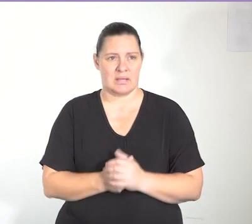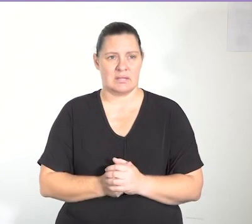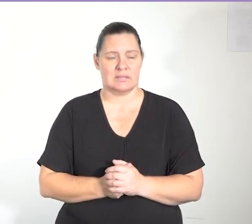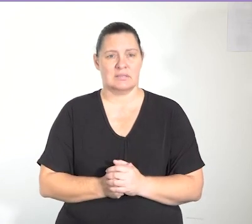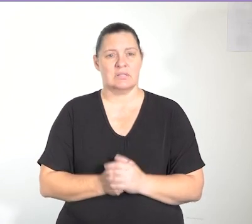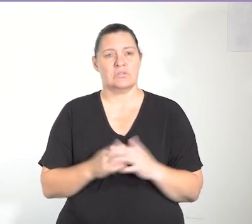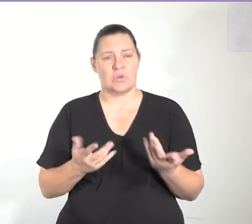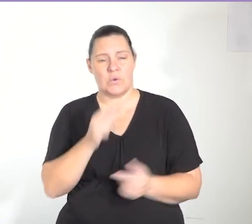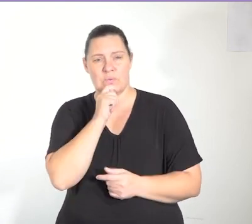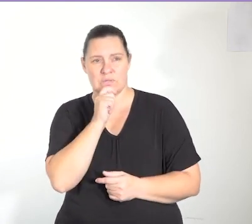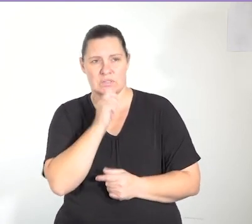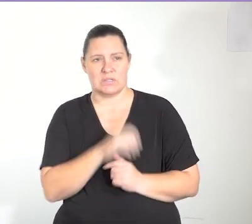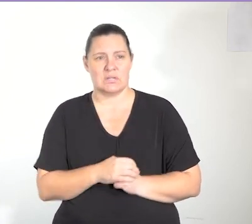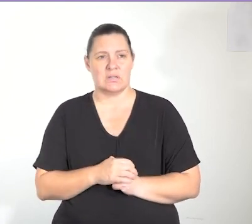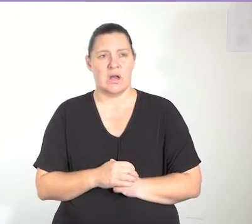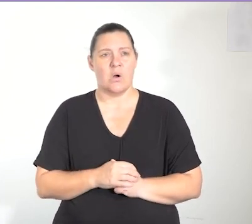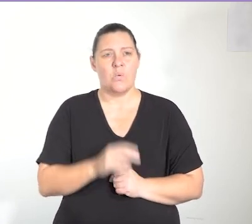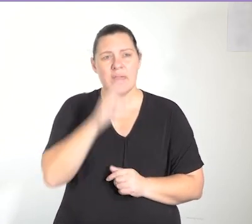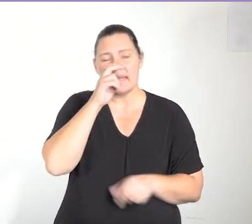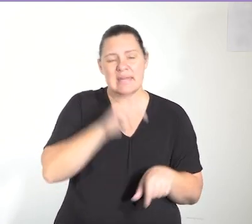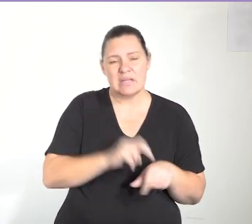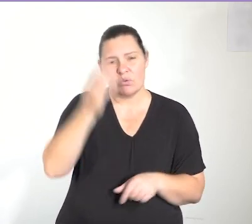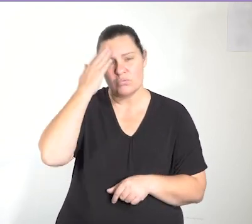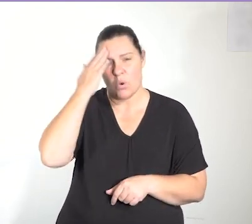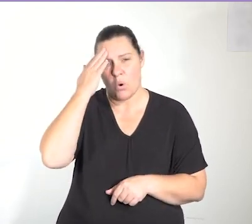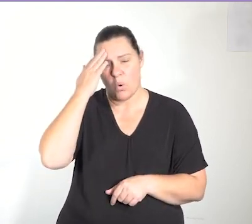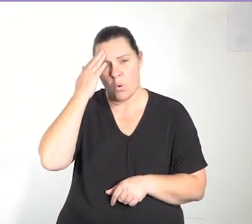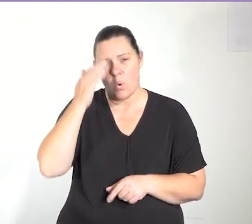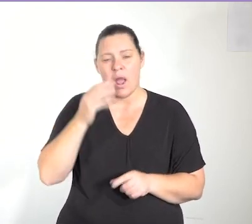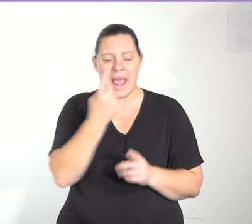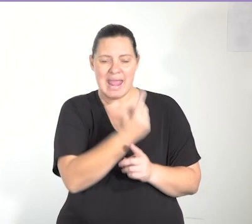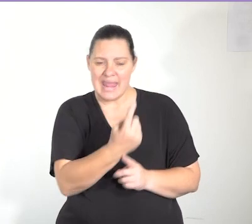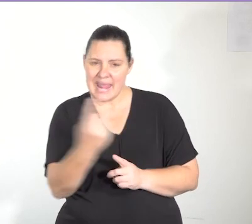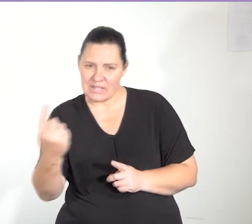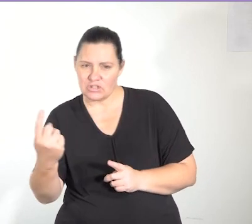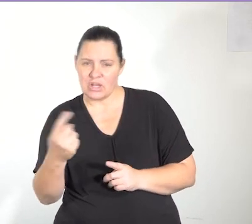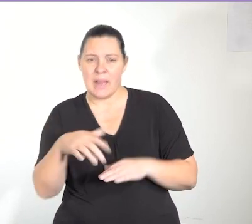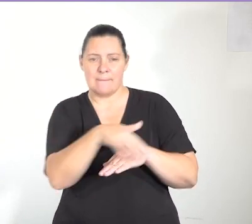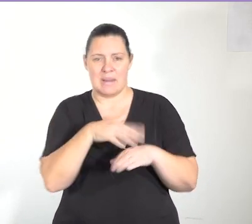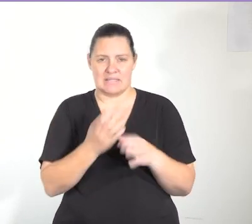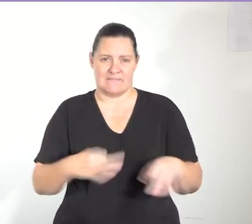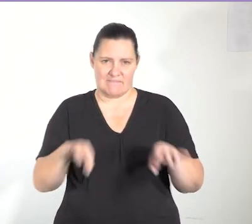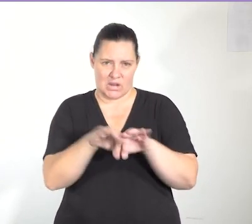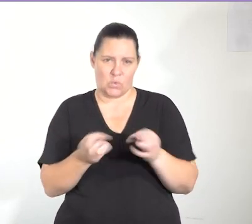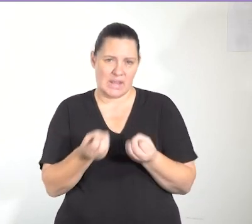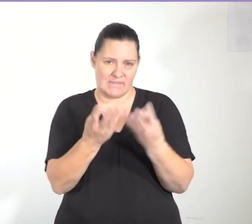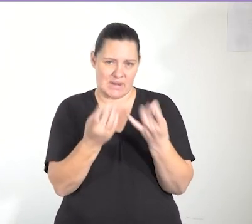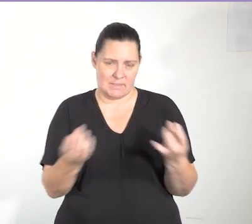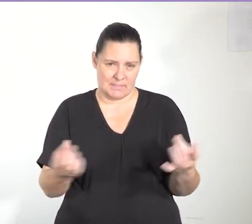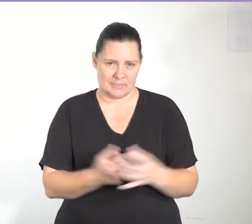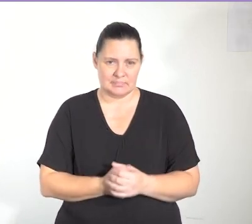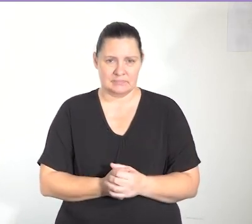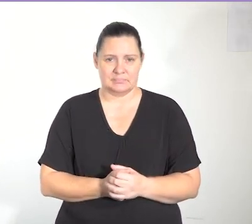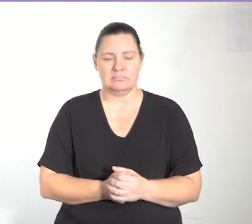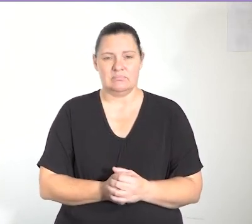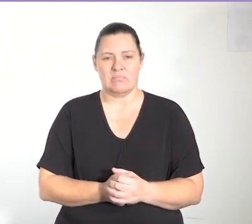So when using the column method, we need to know the place value of each digit in the given number. So